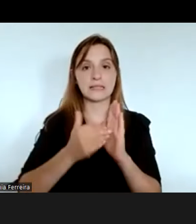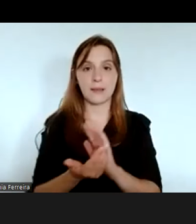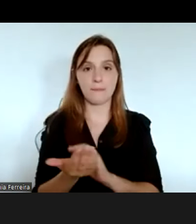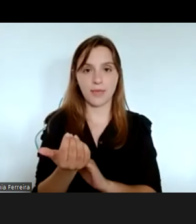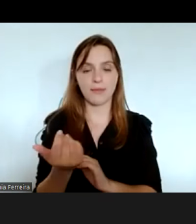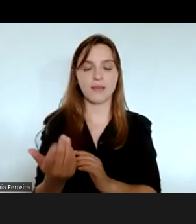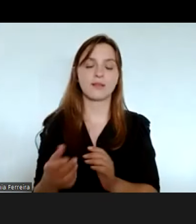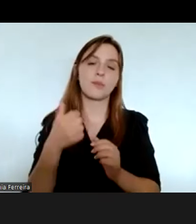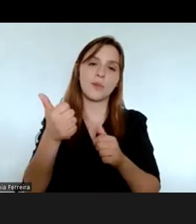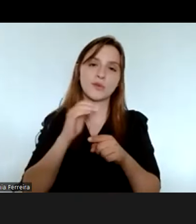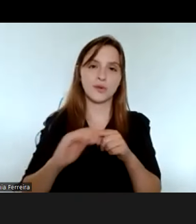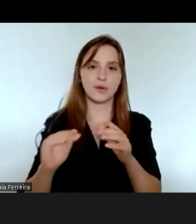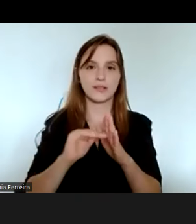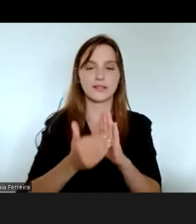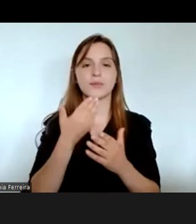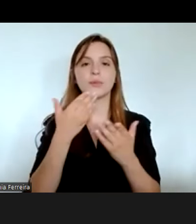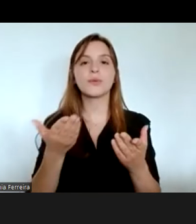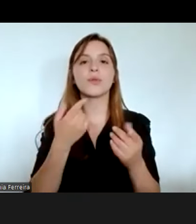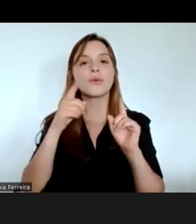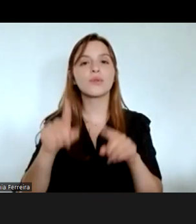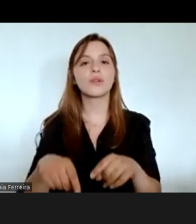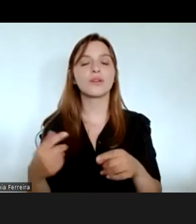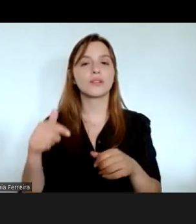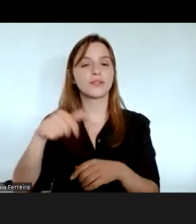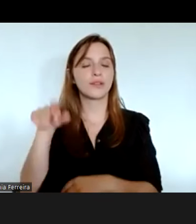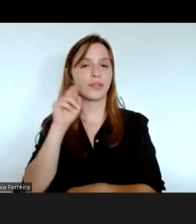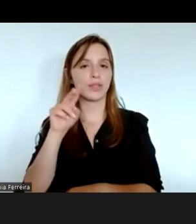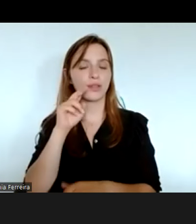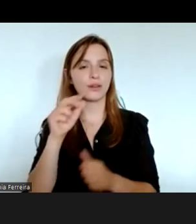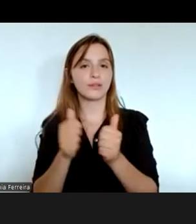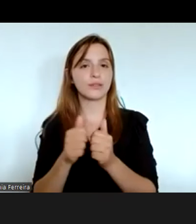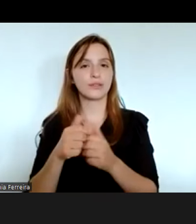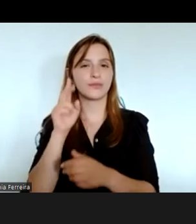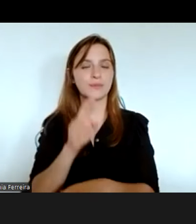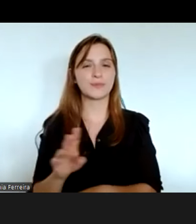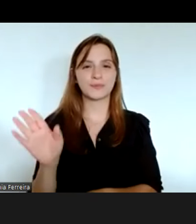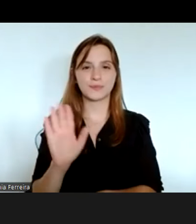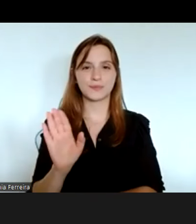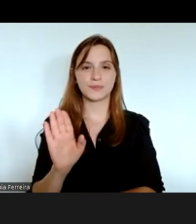exams. And thank you once again for being with us today. See you. Goodbye.